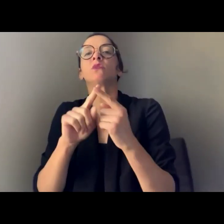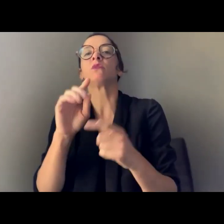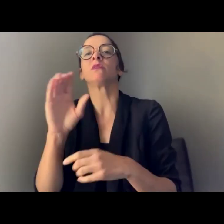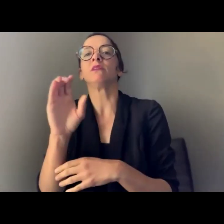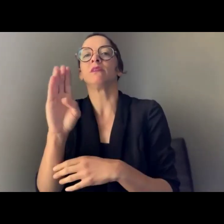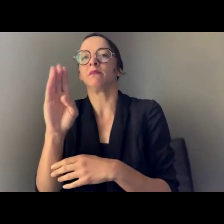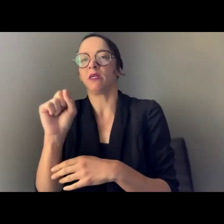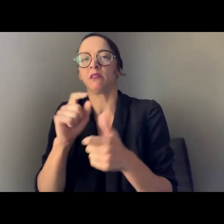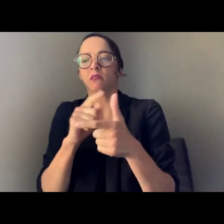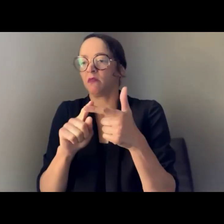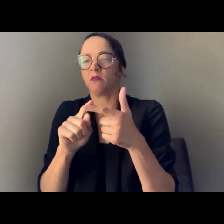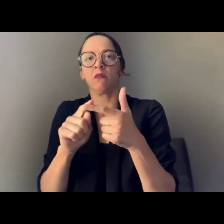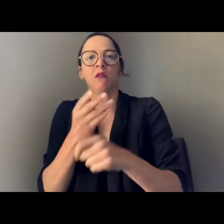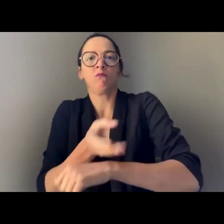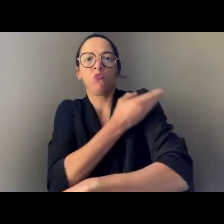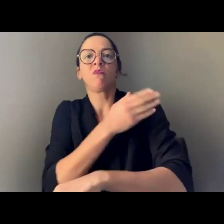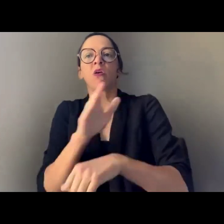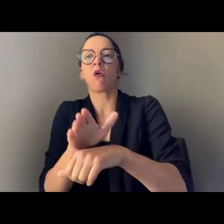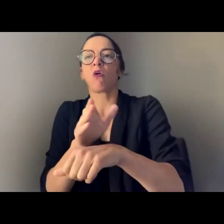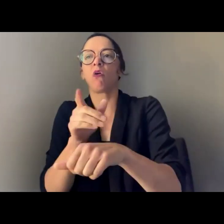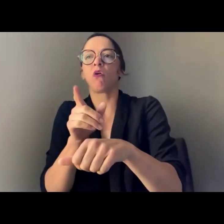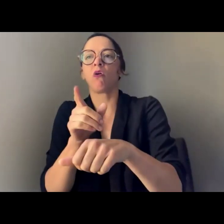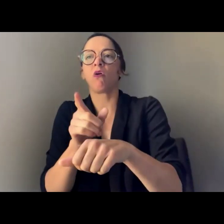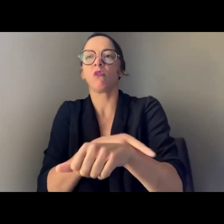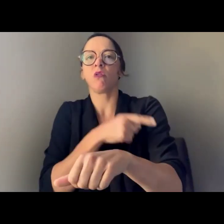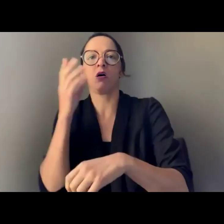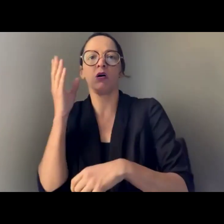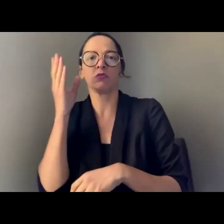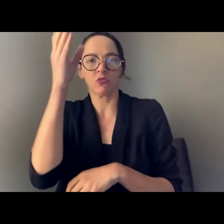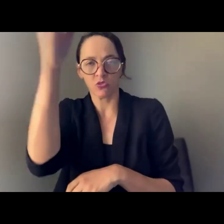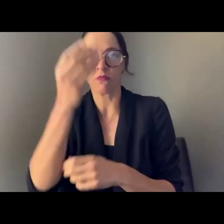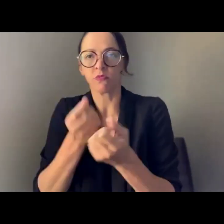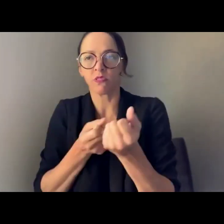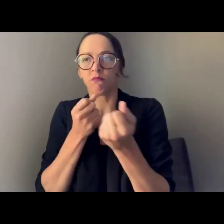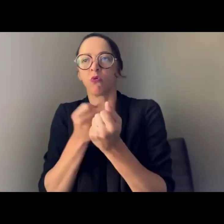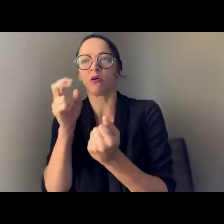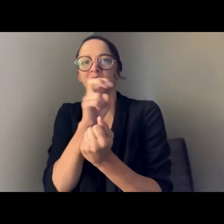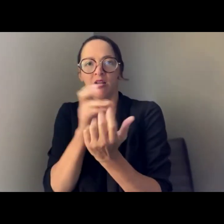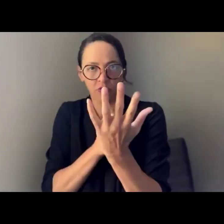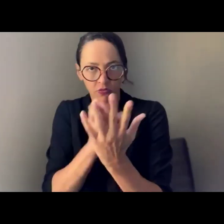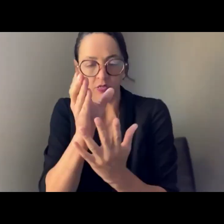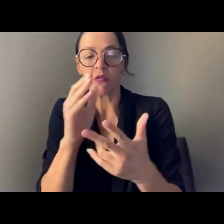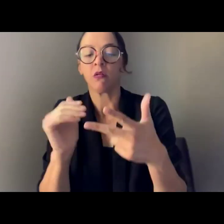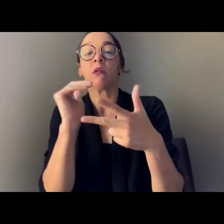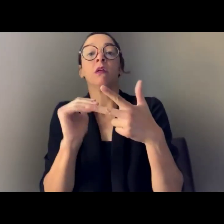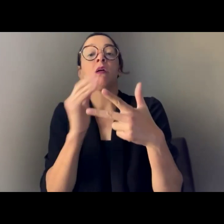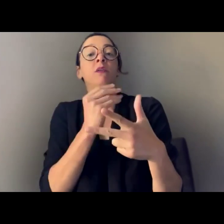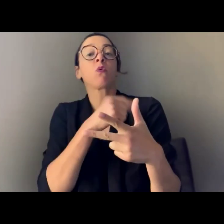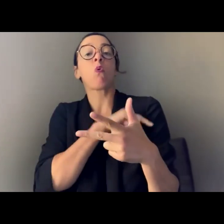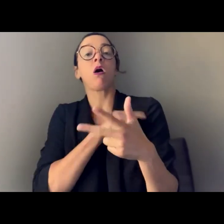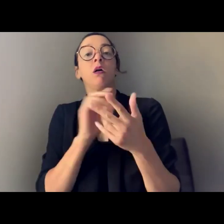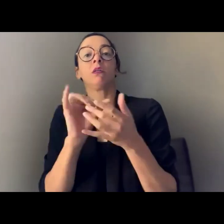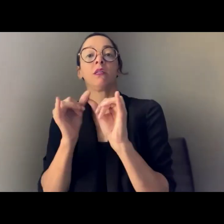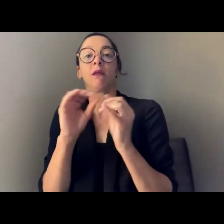long-term services and supports navigation, and implementing universal quality metrics to improve quality and remove gaps.